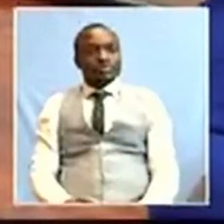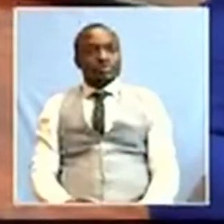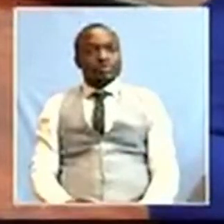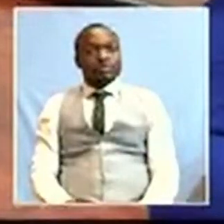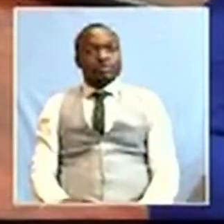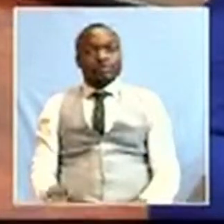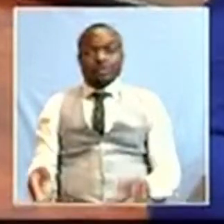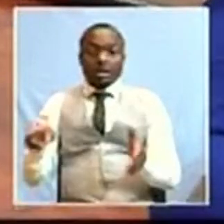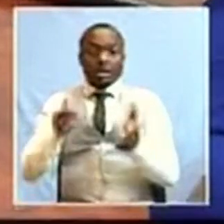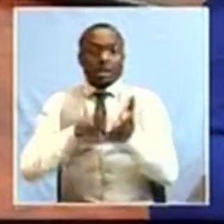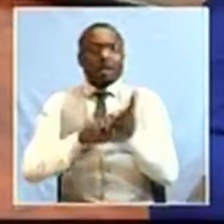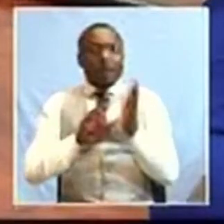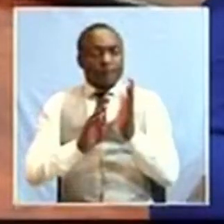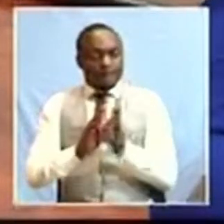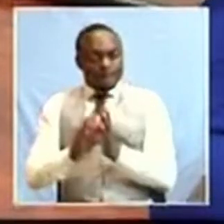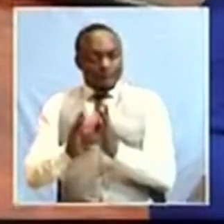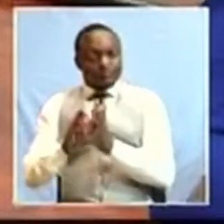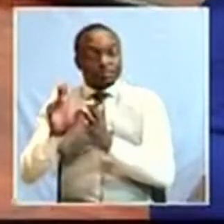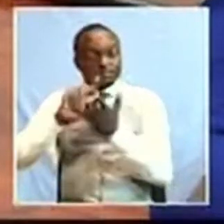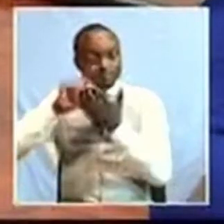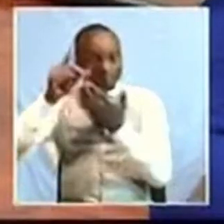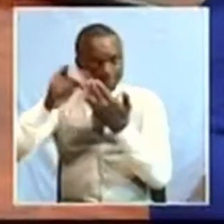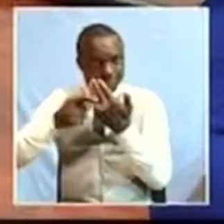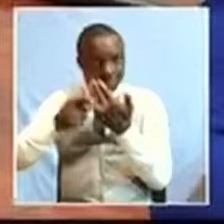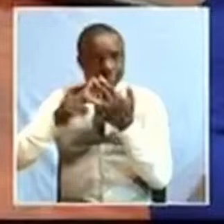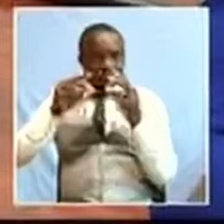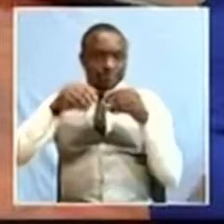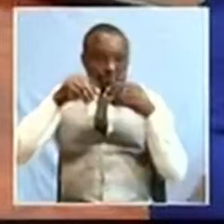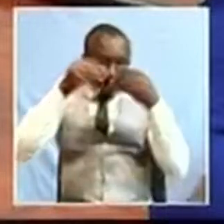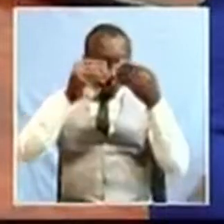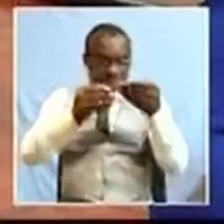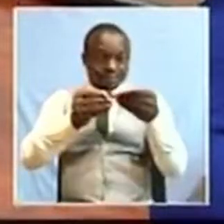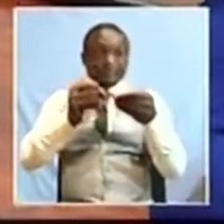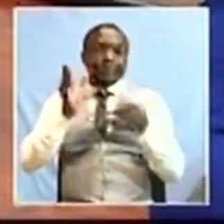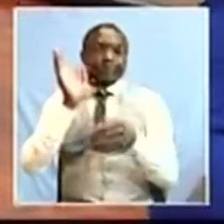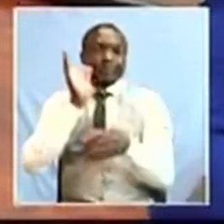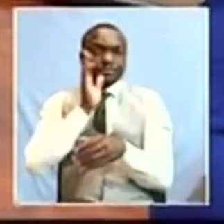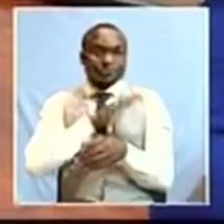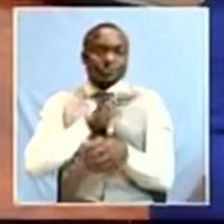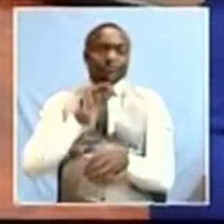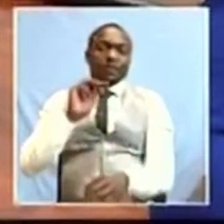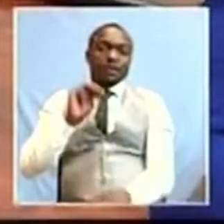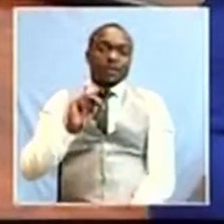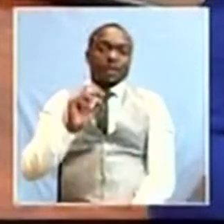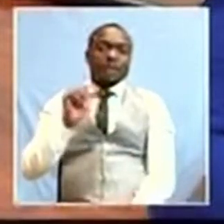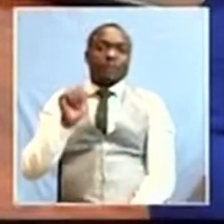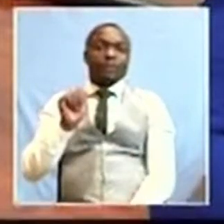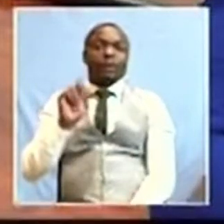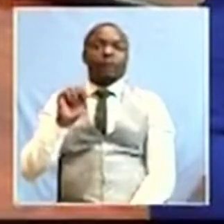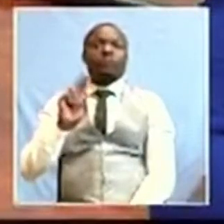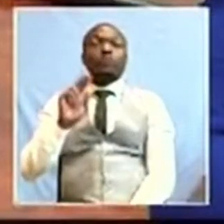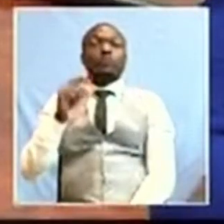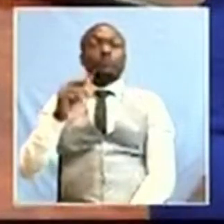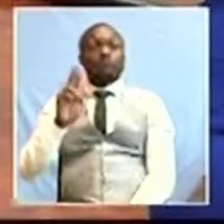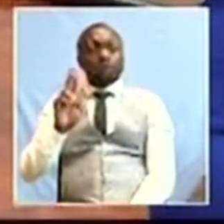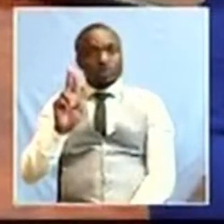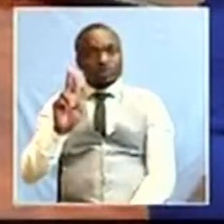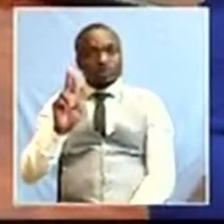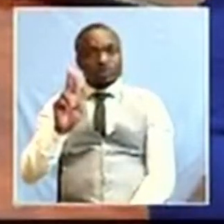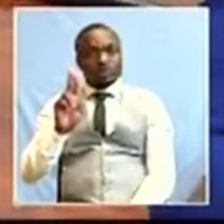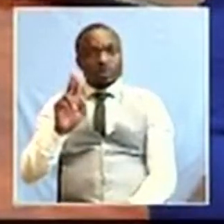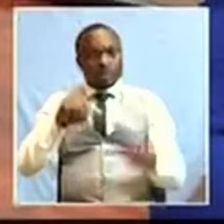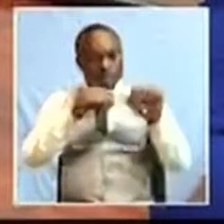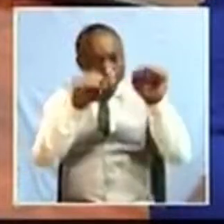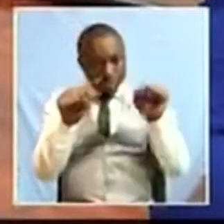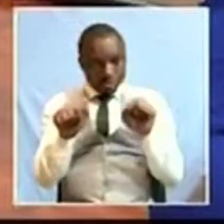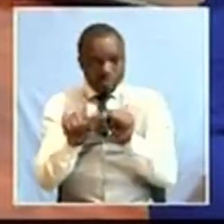rescheduled the program and has since provided for Manungu regularization in its